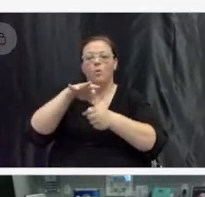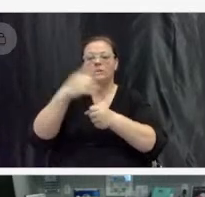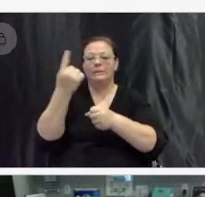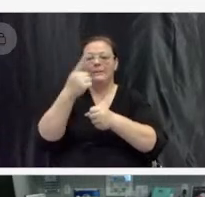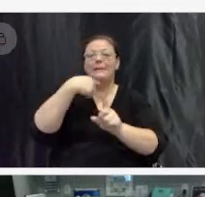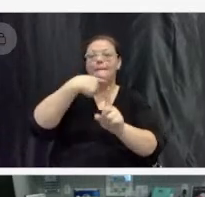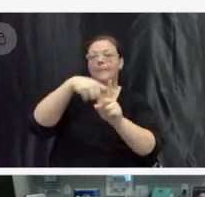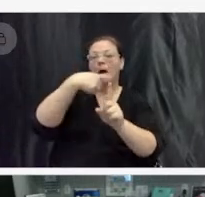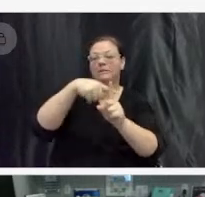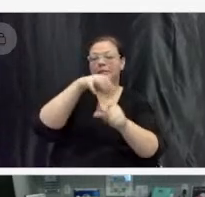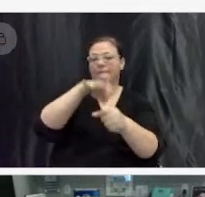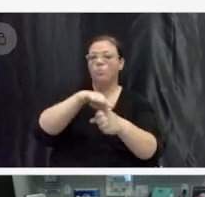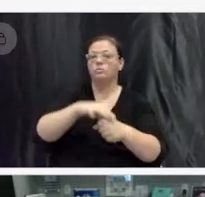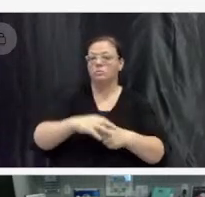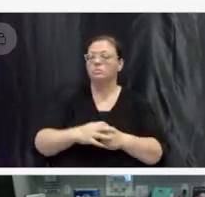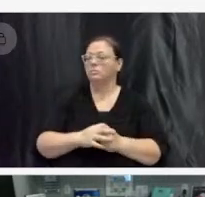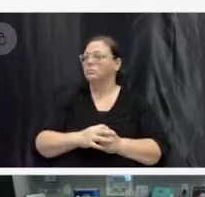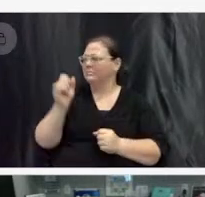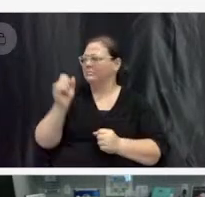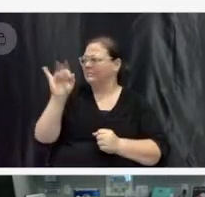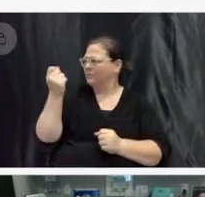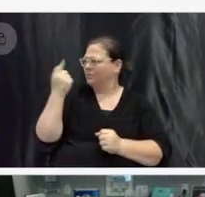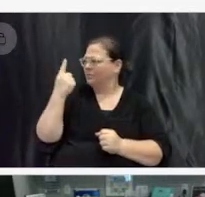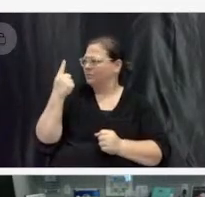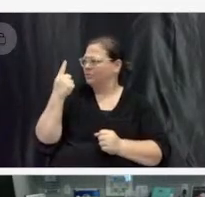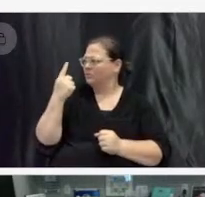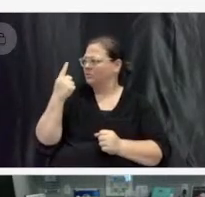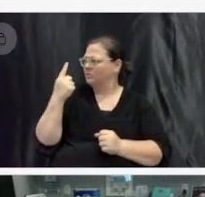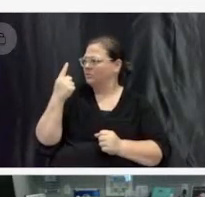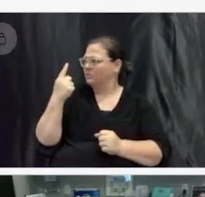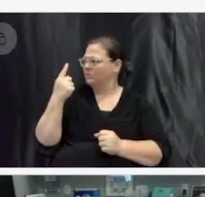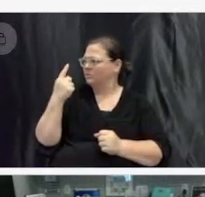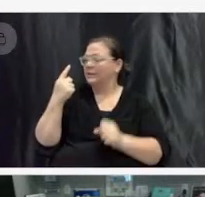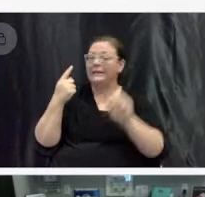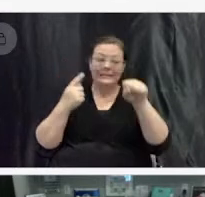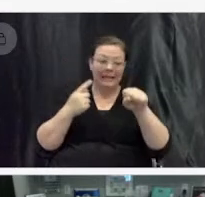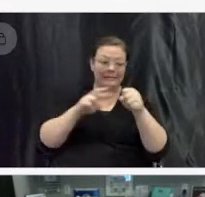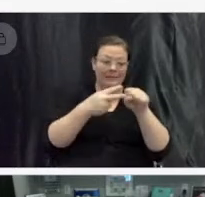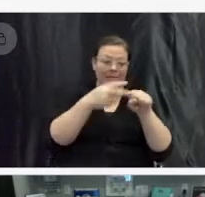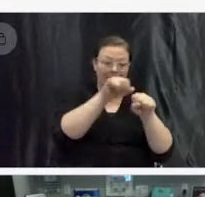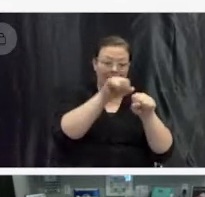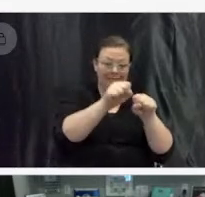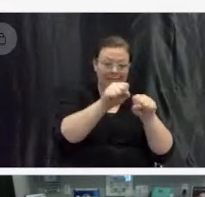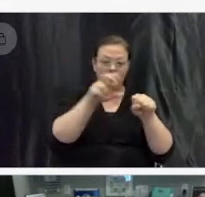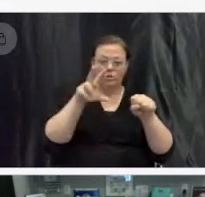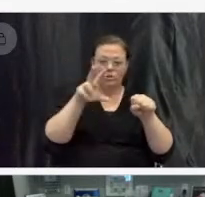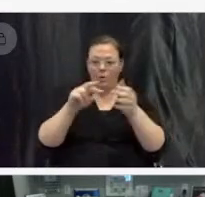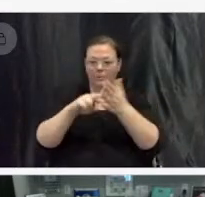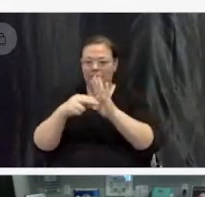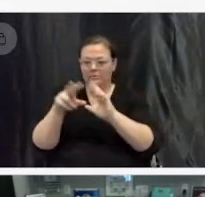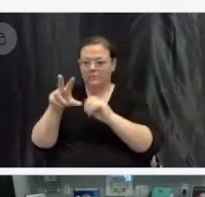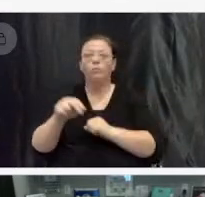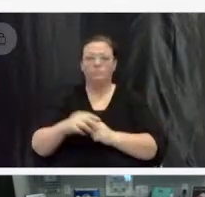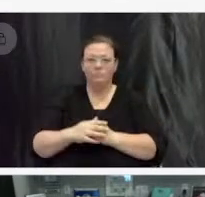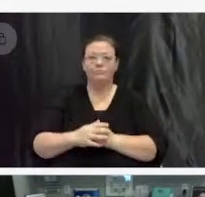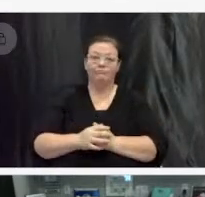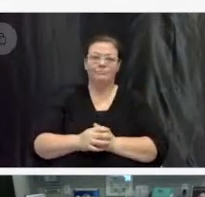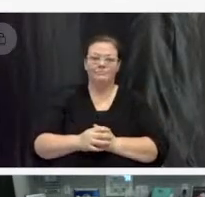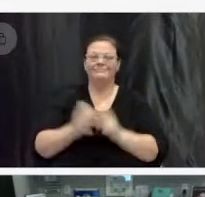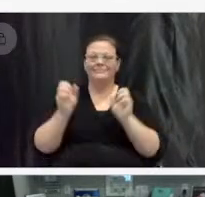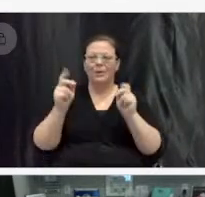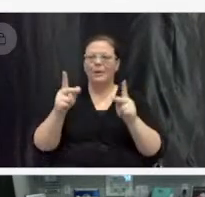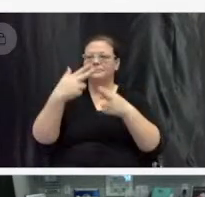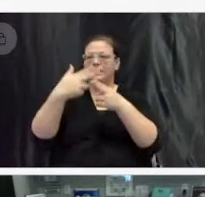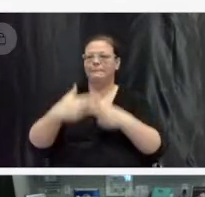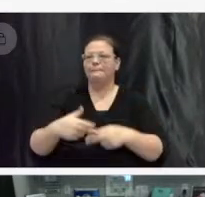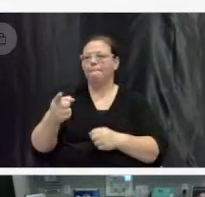positive vote. If that makes sense. Yes makes yes, no means no. Oh, yeah. Yeah. Thank you. Roll call,